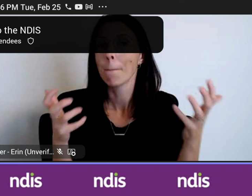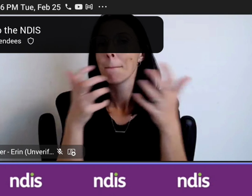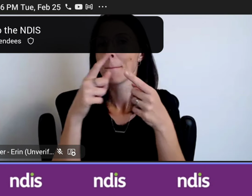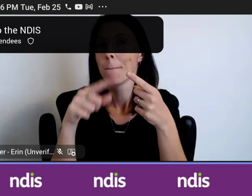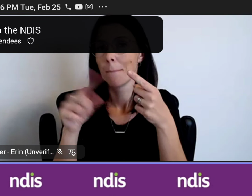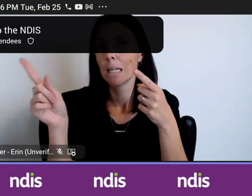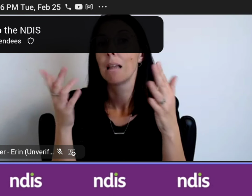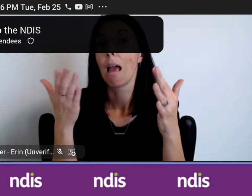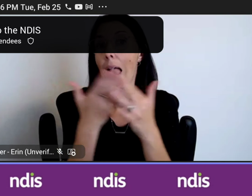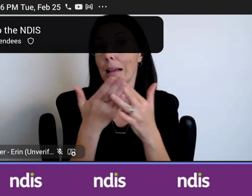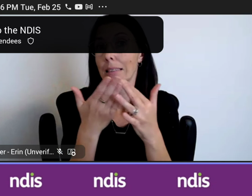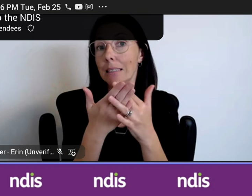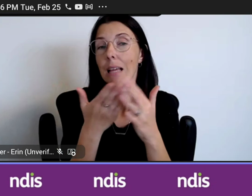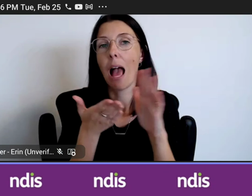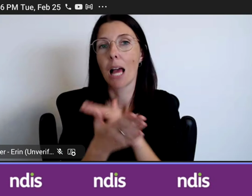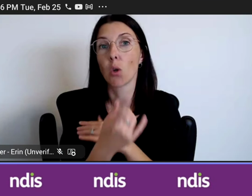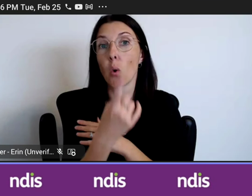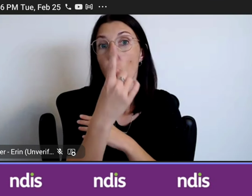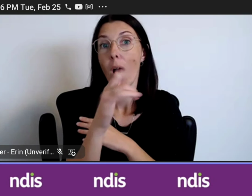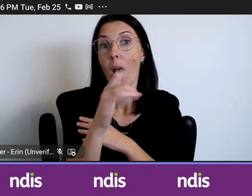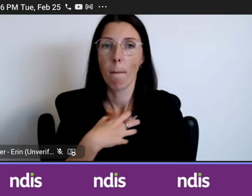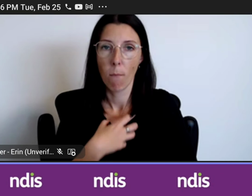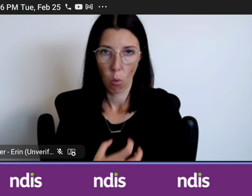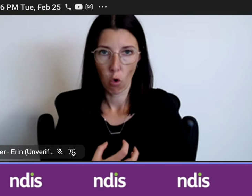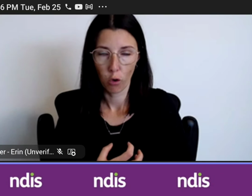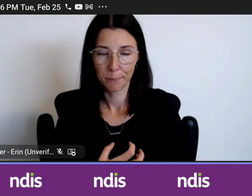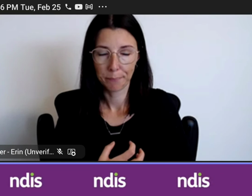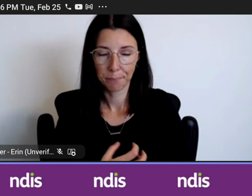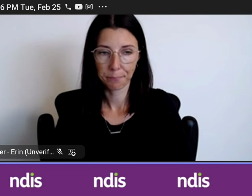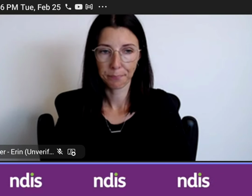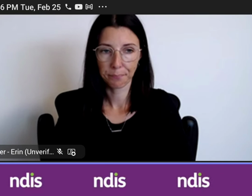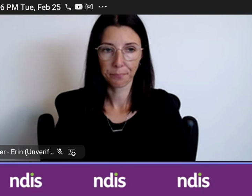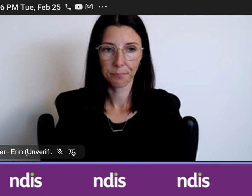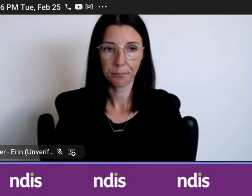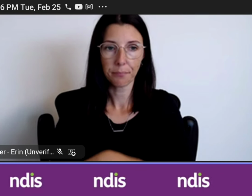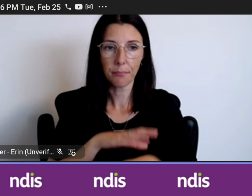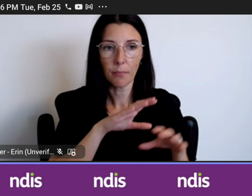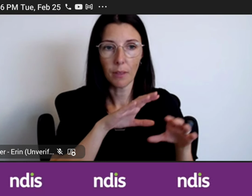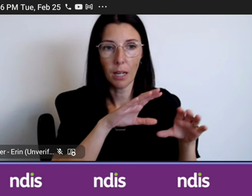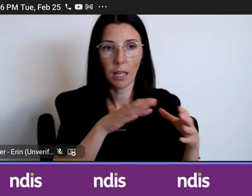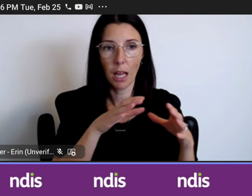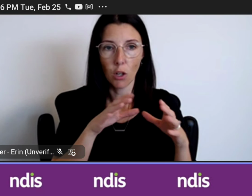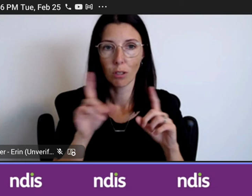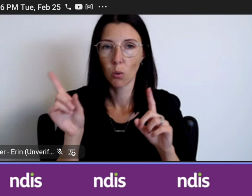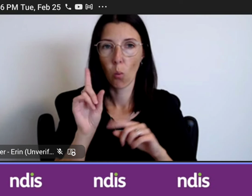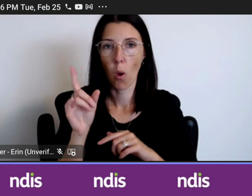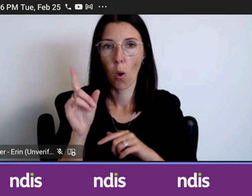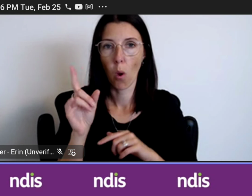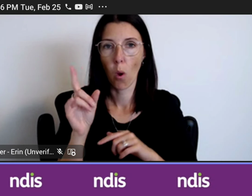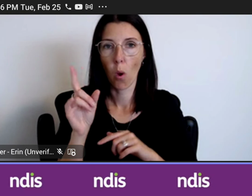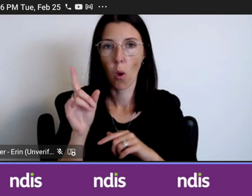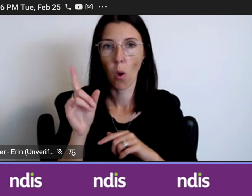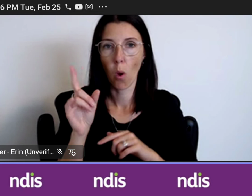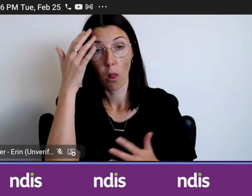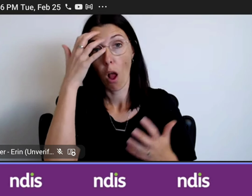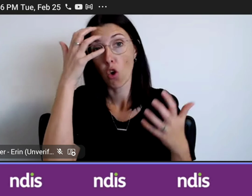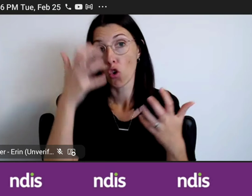under one or more of these. So the categories are intellectual,